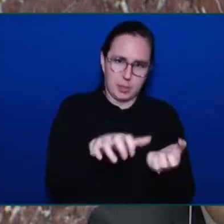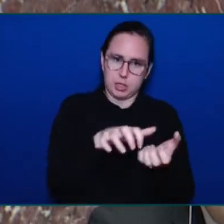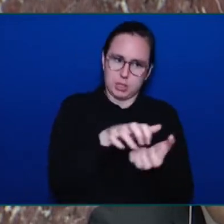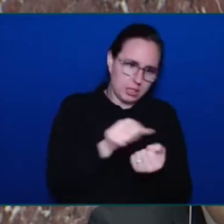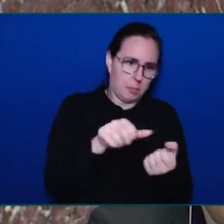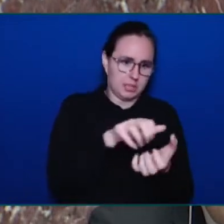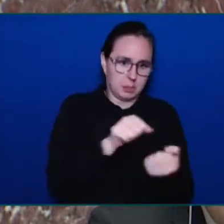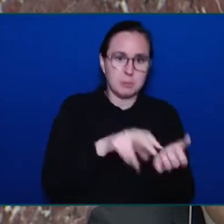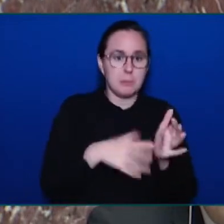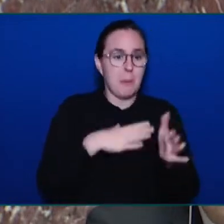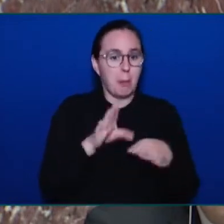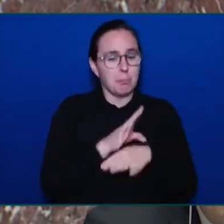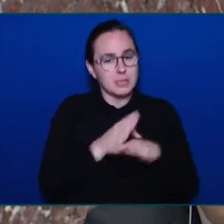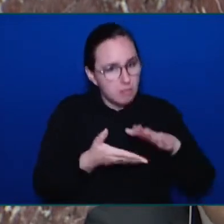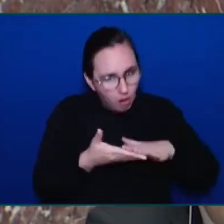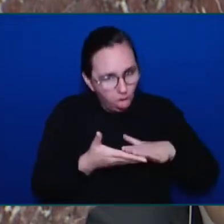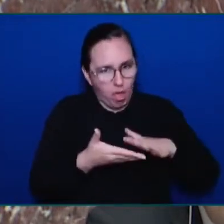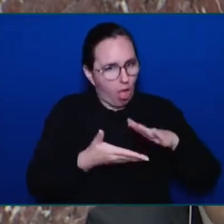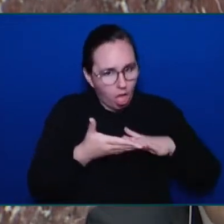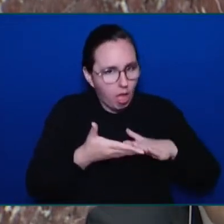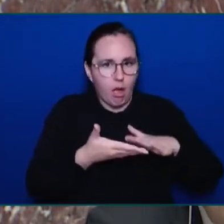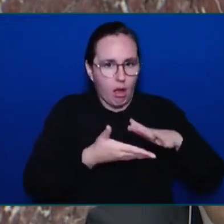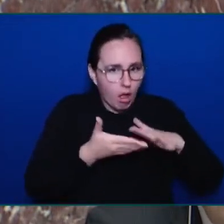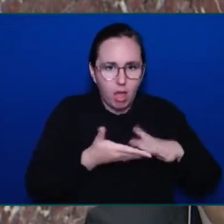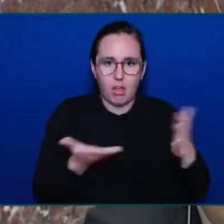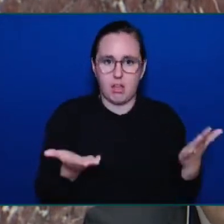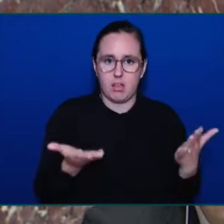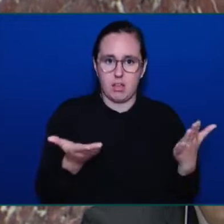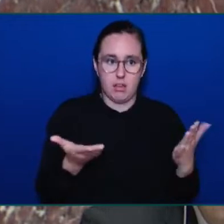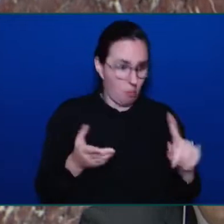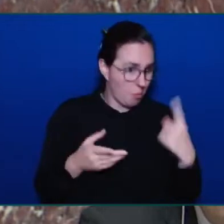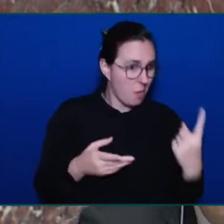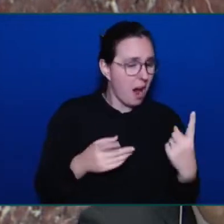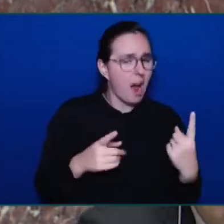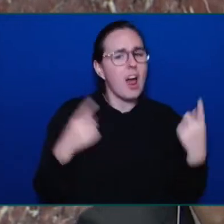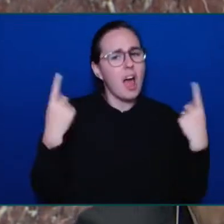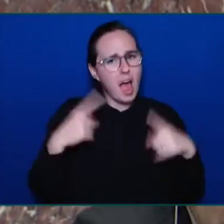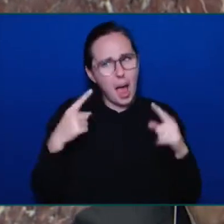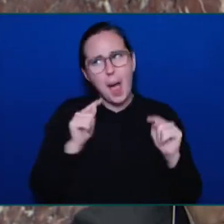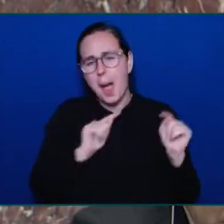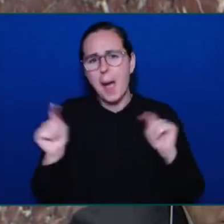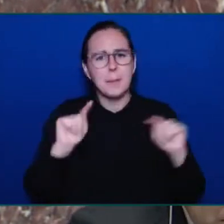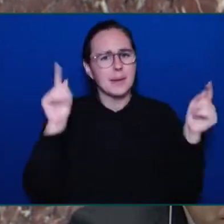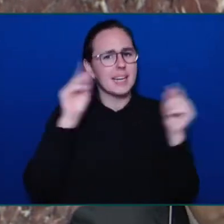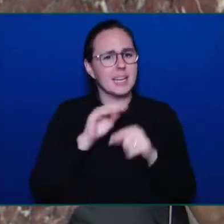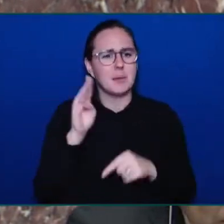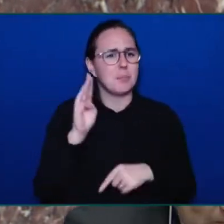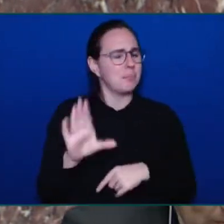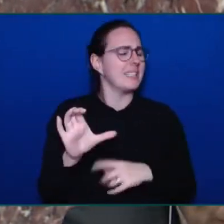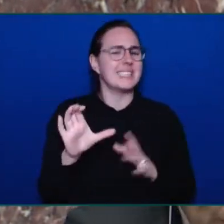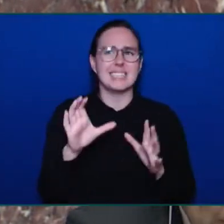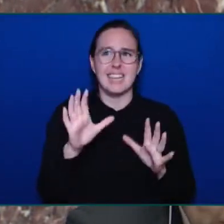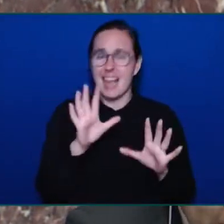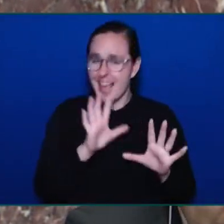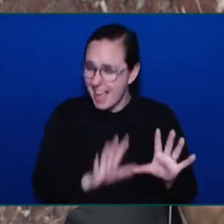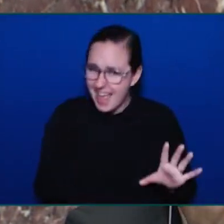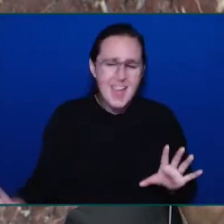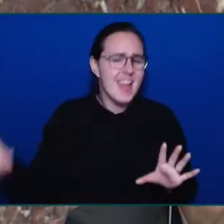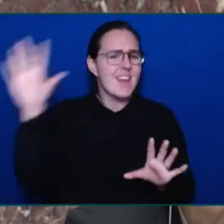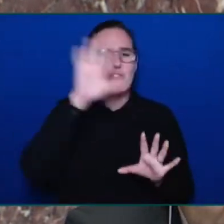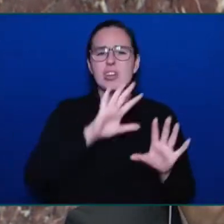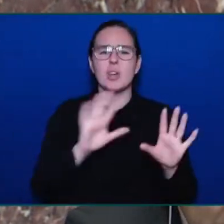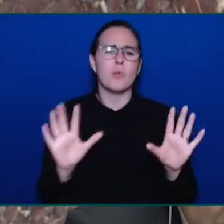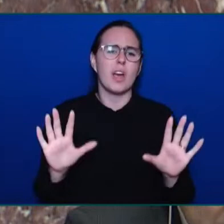all across the province, in every single community. How many businesses must close due to